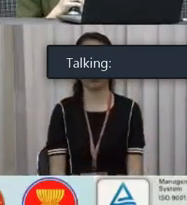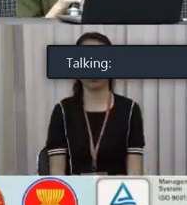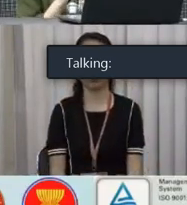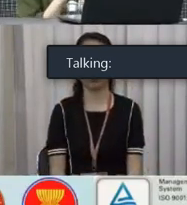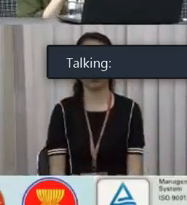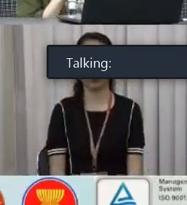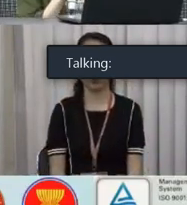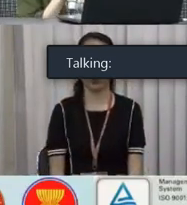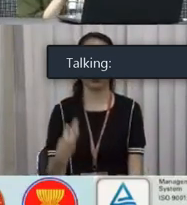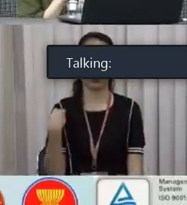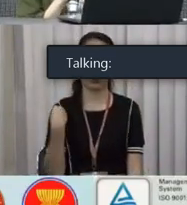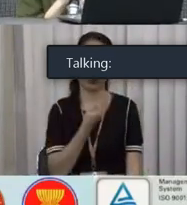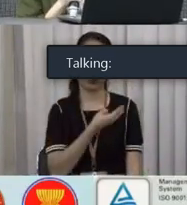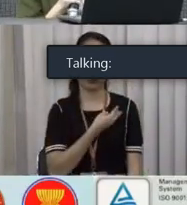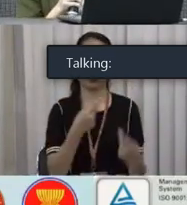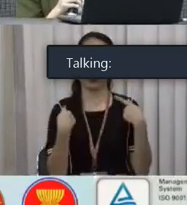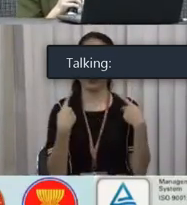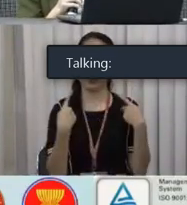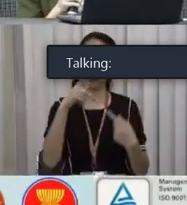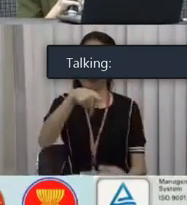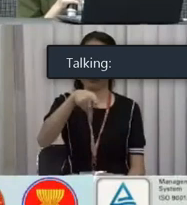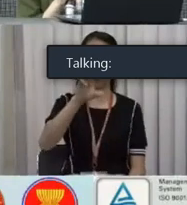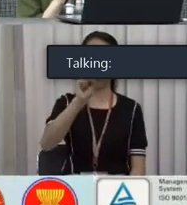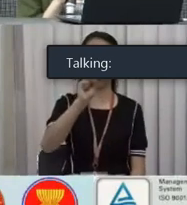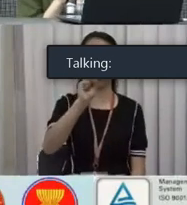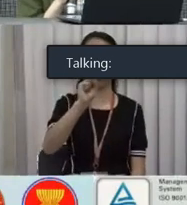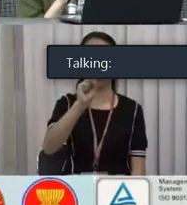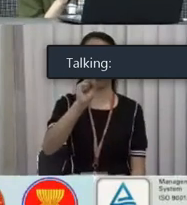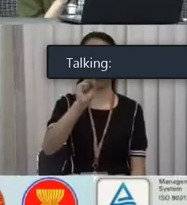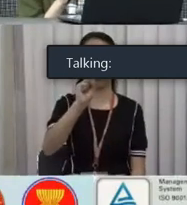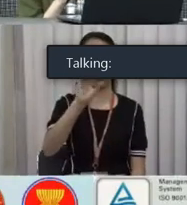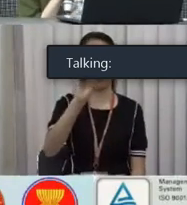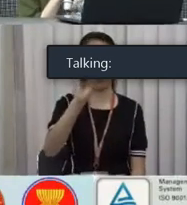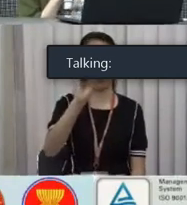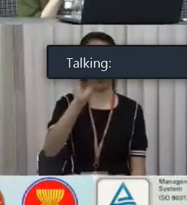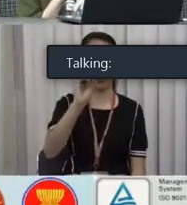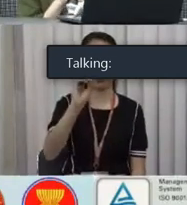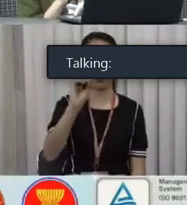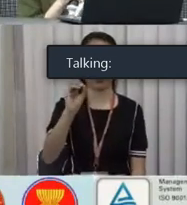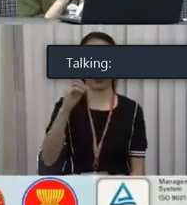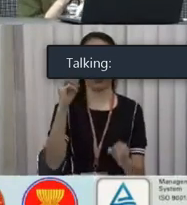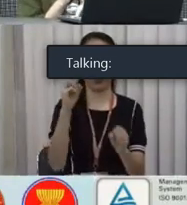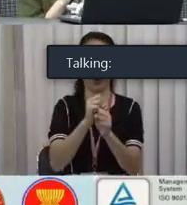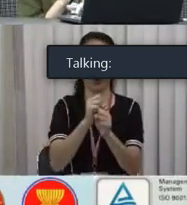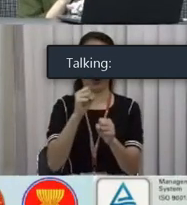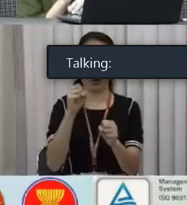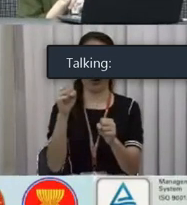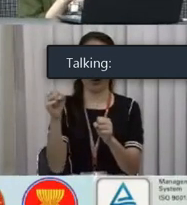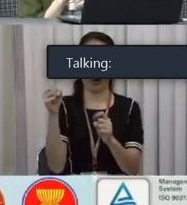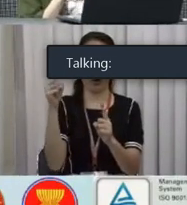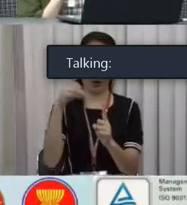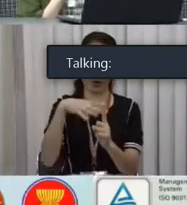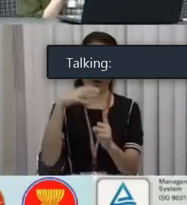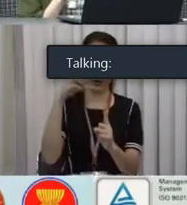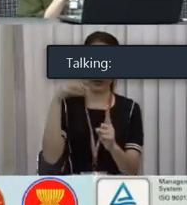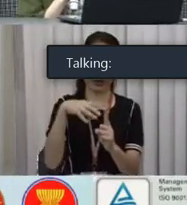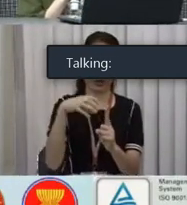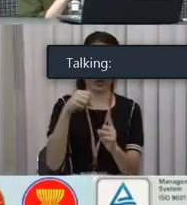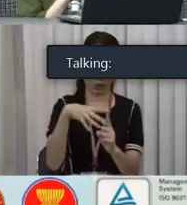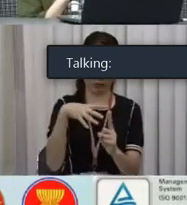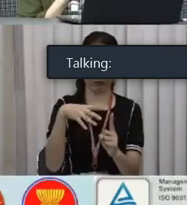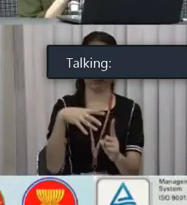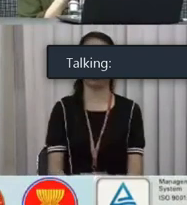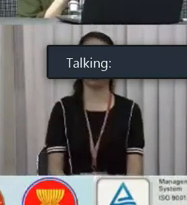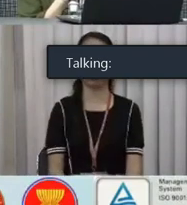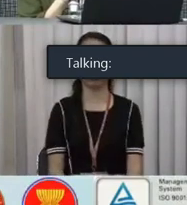or junior high school. So, ang naa for career guidance is we have the PESO orientation and the career pathing